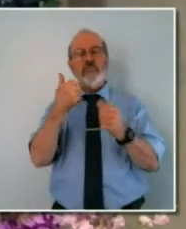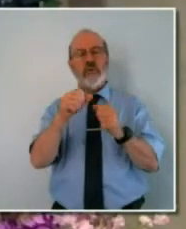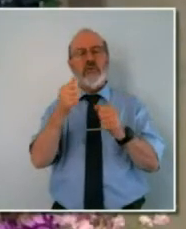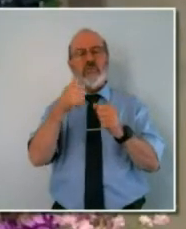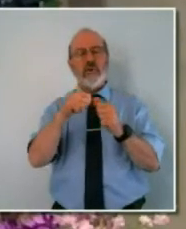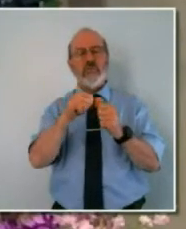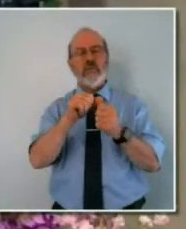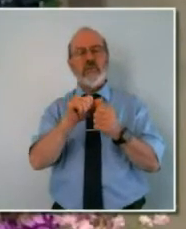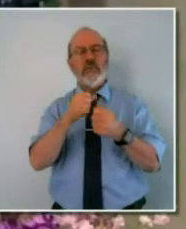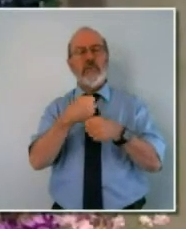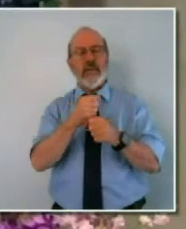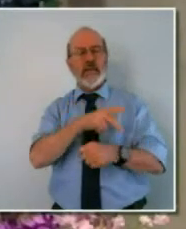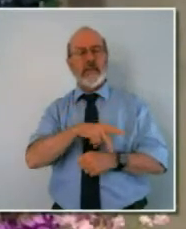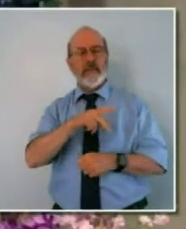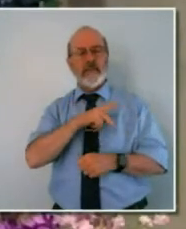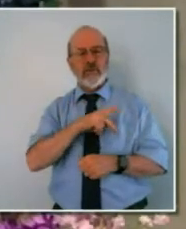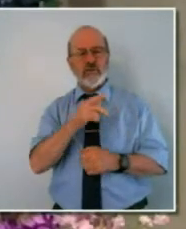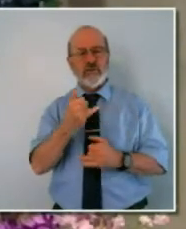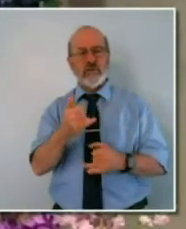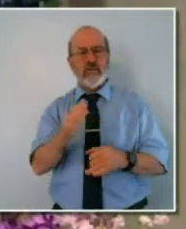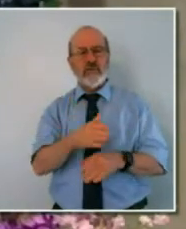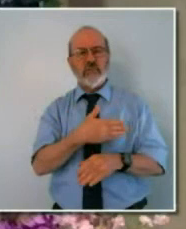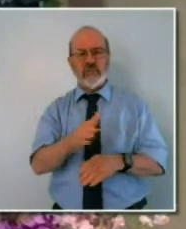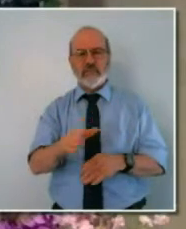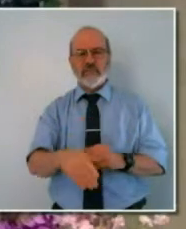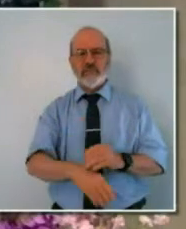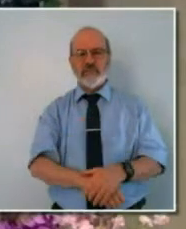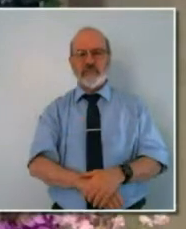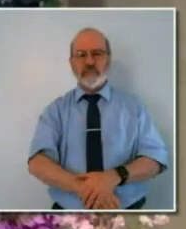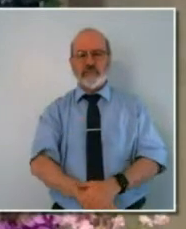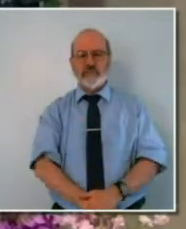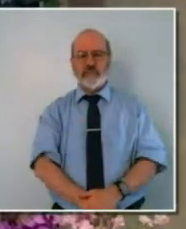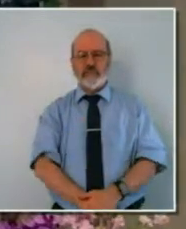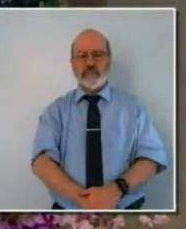personalize it as we sing it together. Come, Holy Spirit.